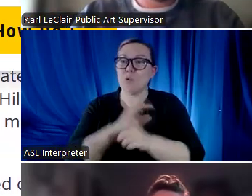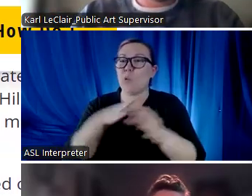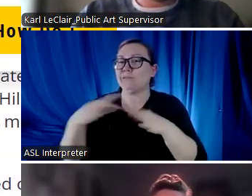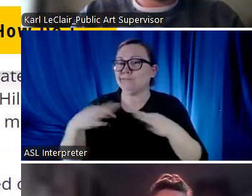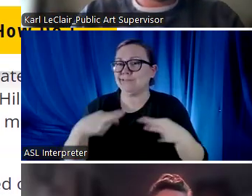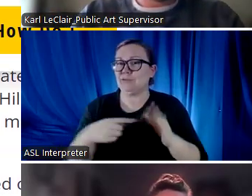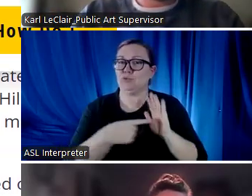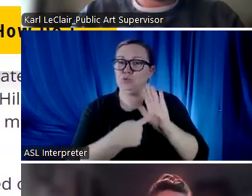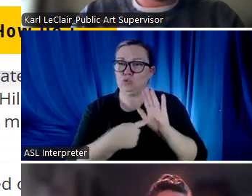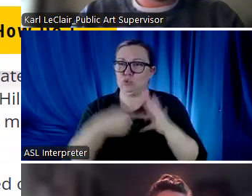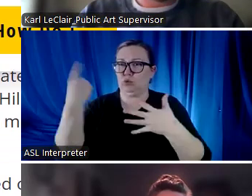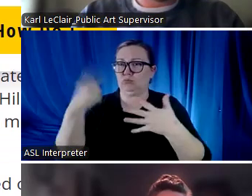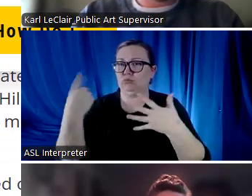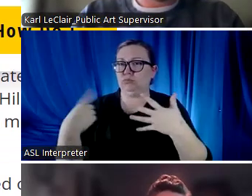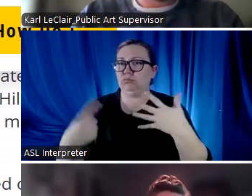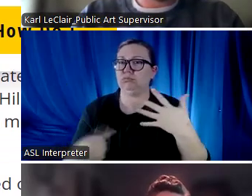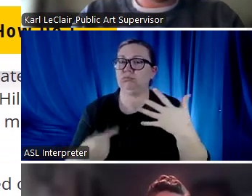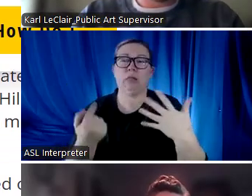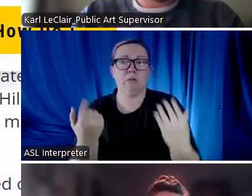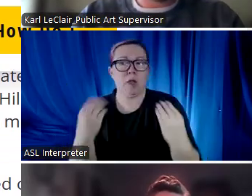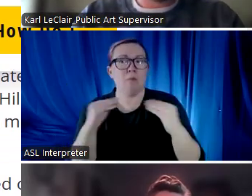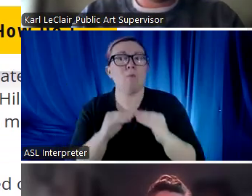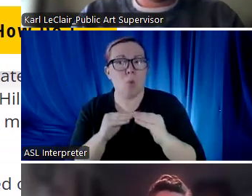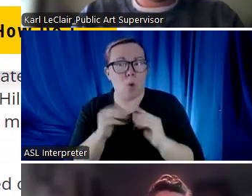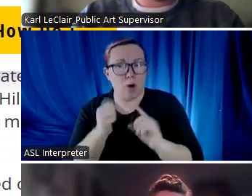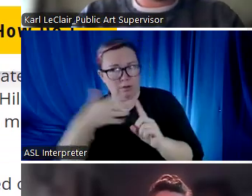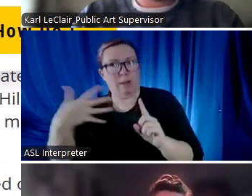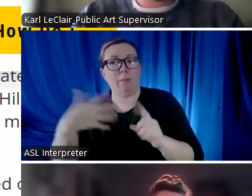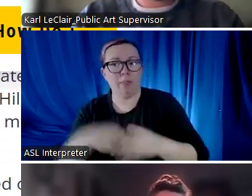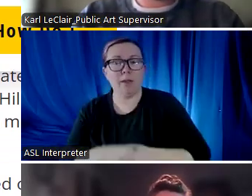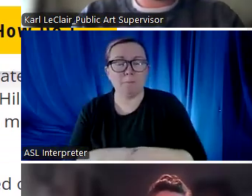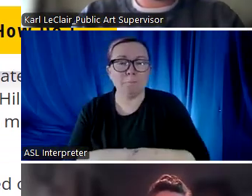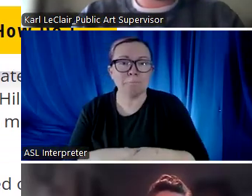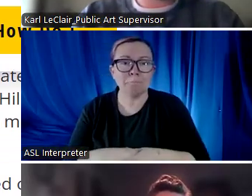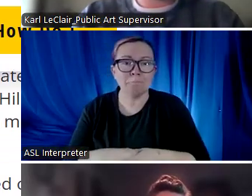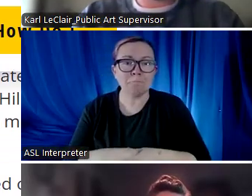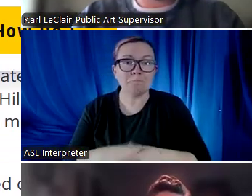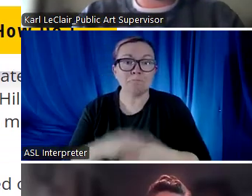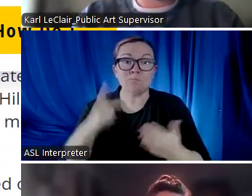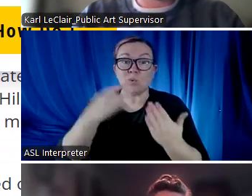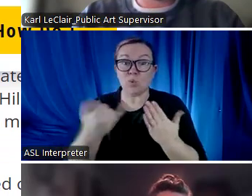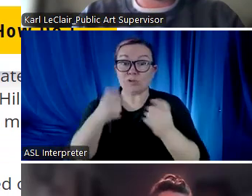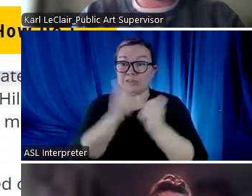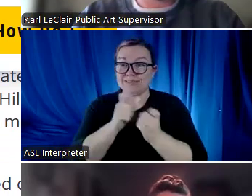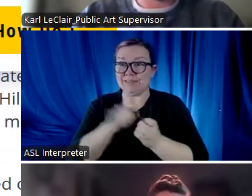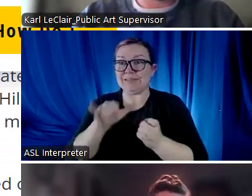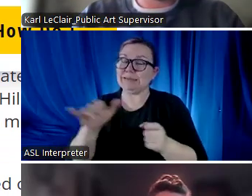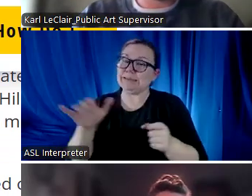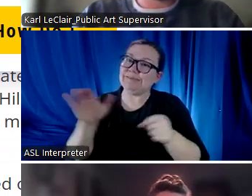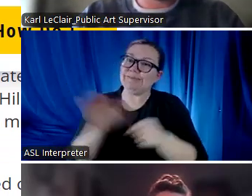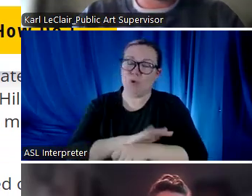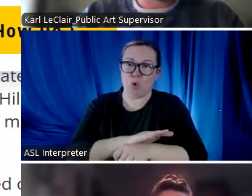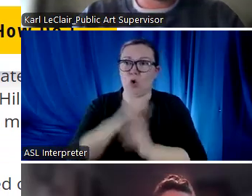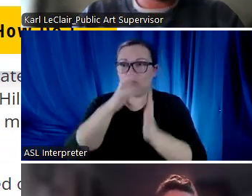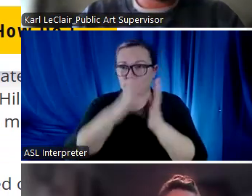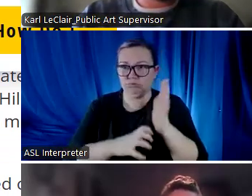through this in a little bit more depth. So we have project details. This is the full call to artists, both in English and Spanish